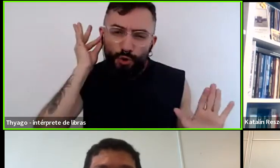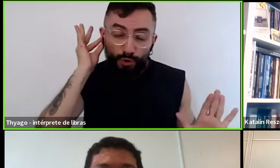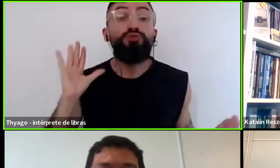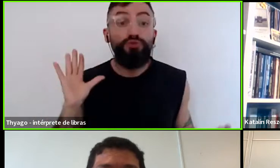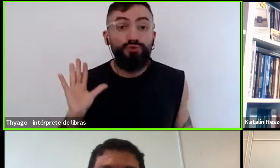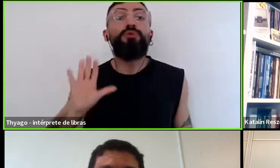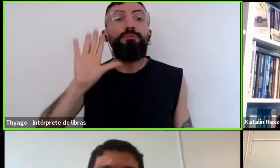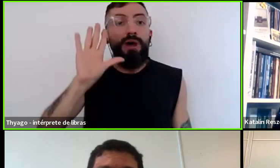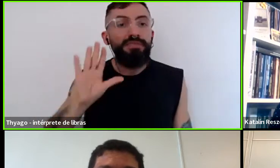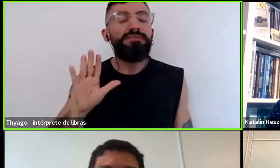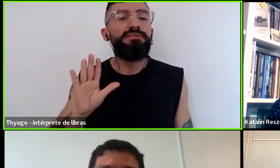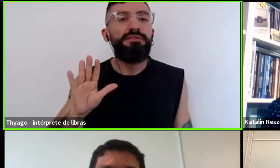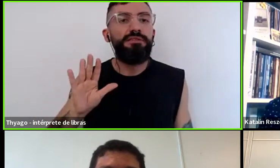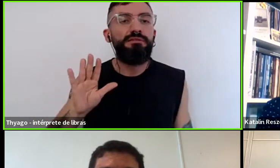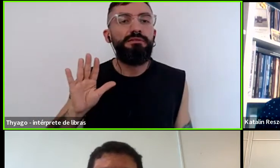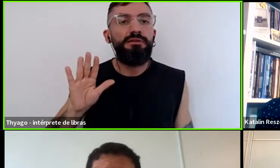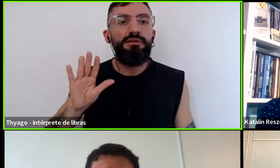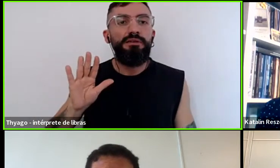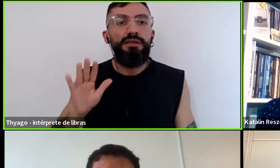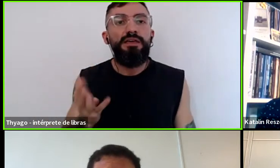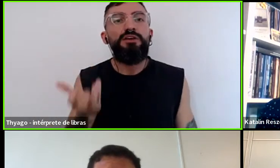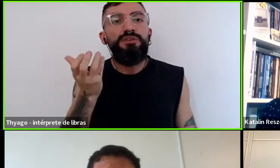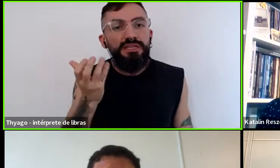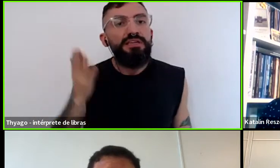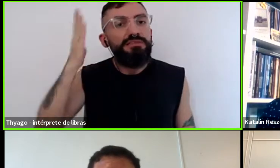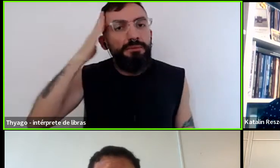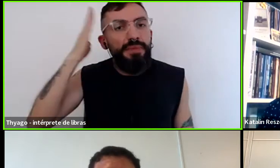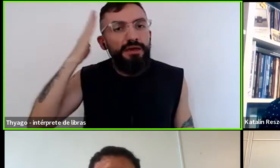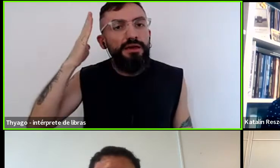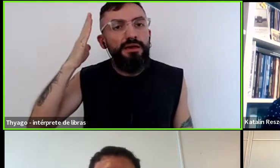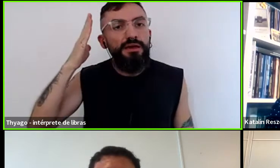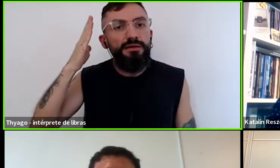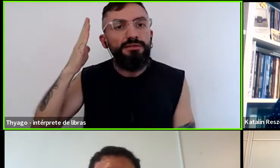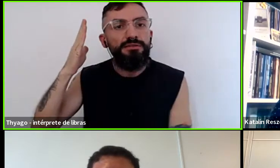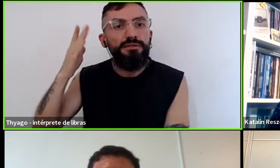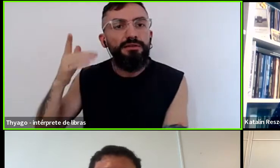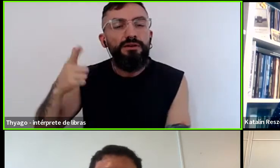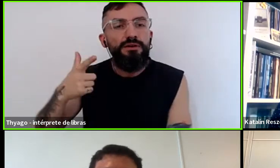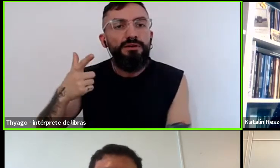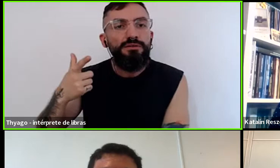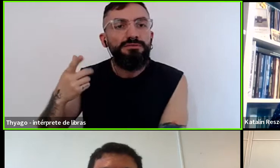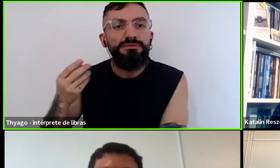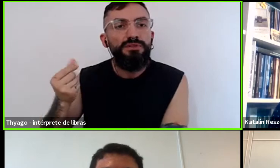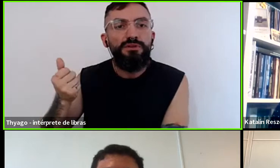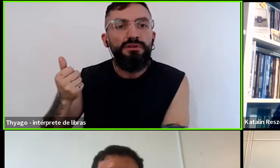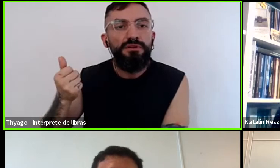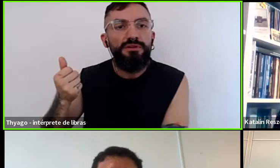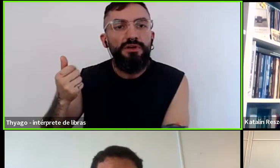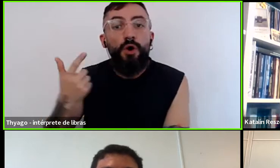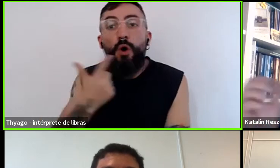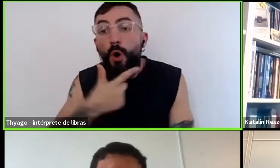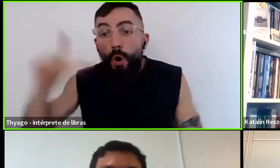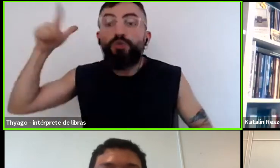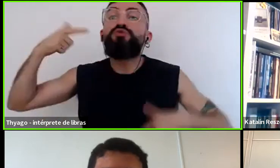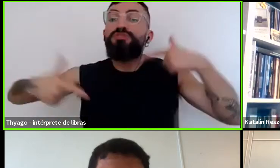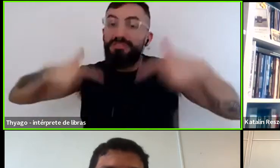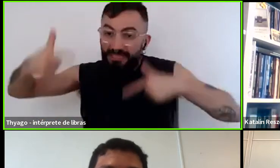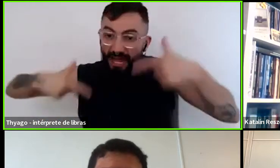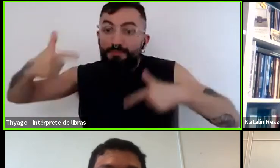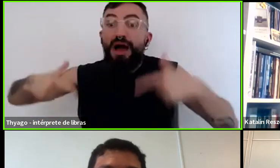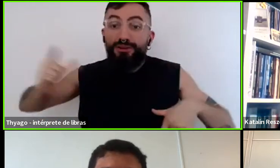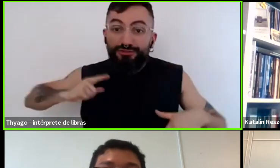I saw some other initiatives in